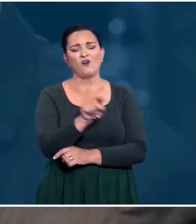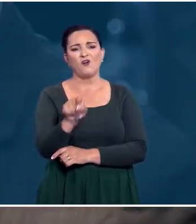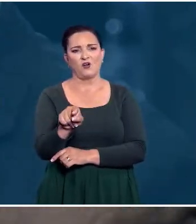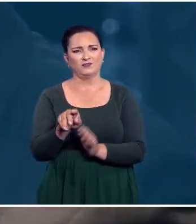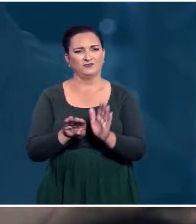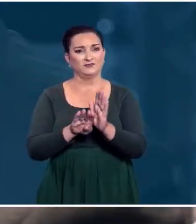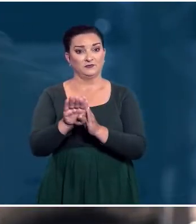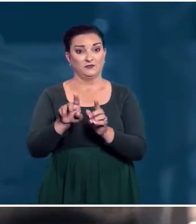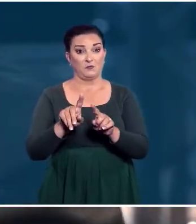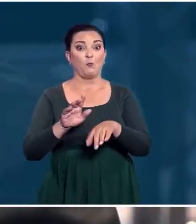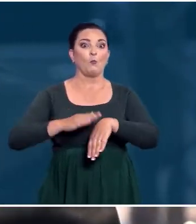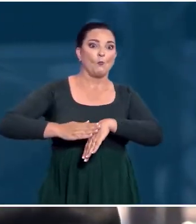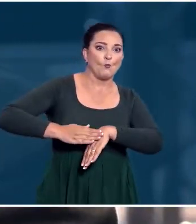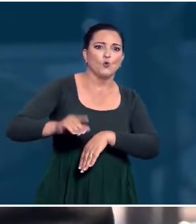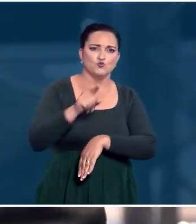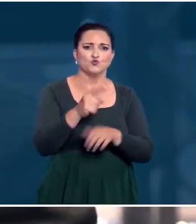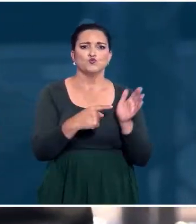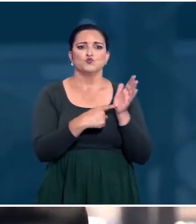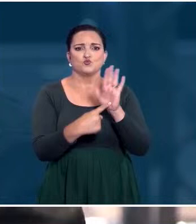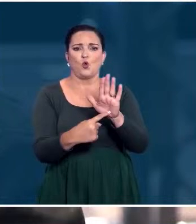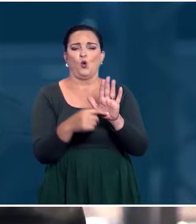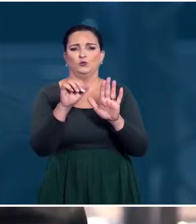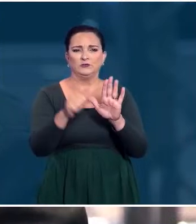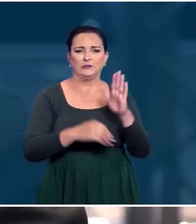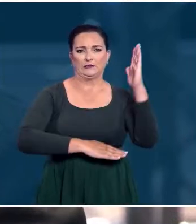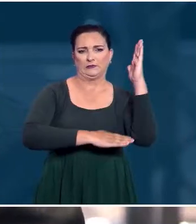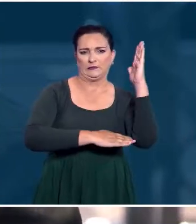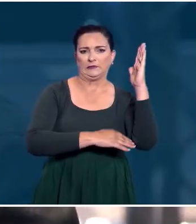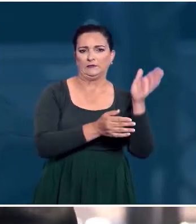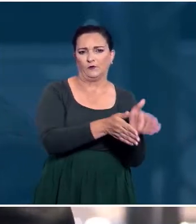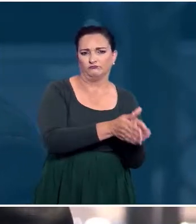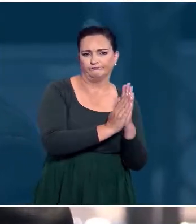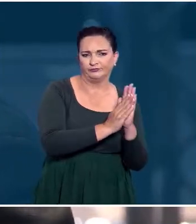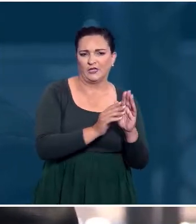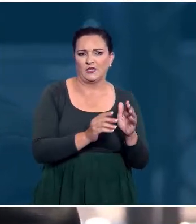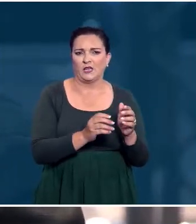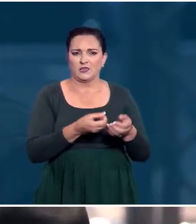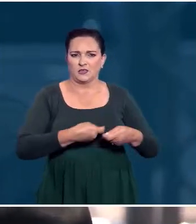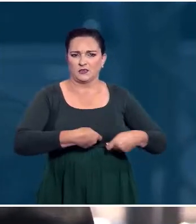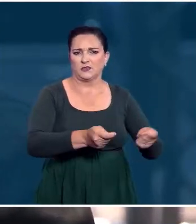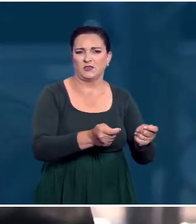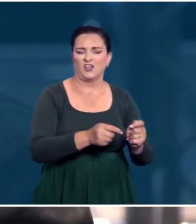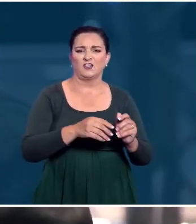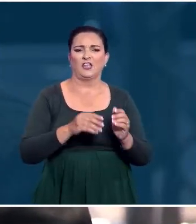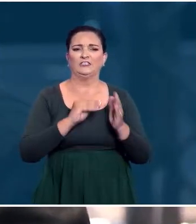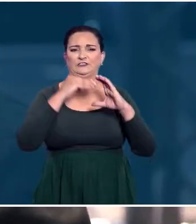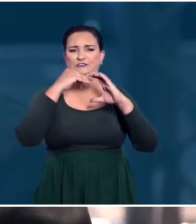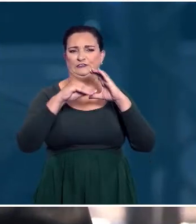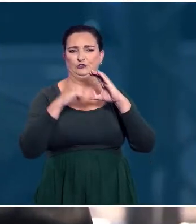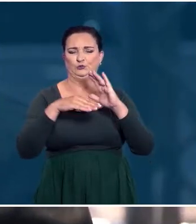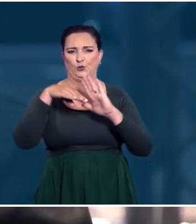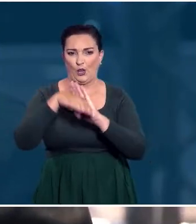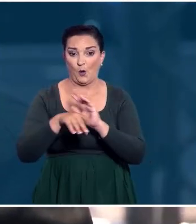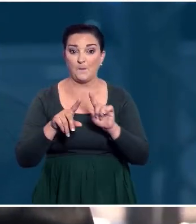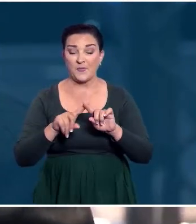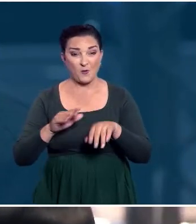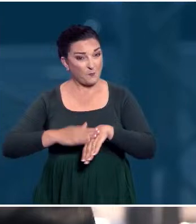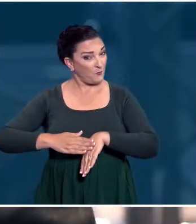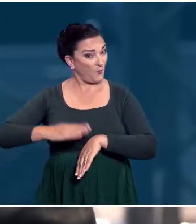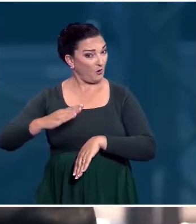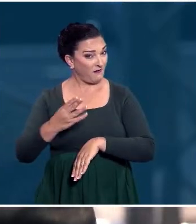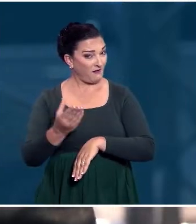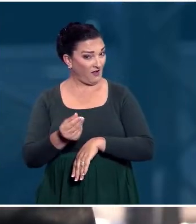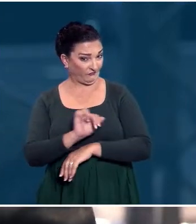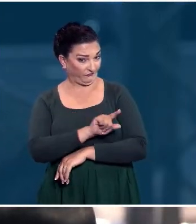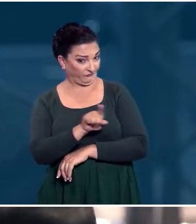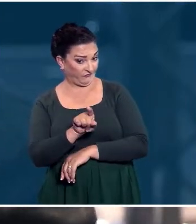you showed up here in terms of credit demand and lower interest rates. And do you have any